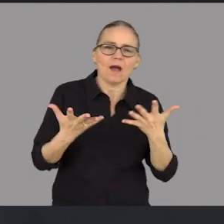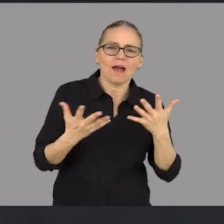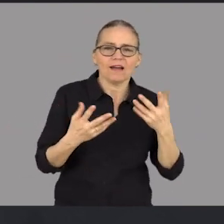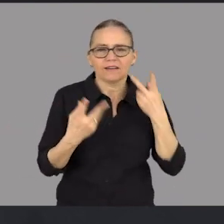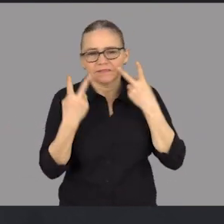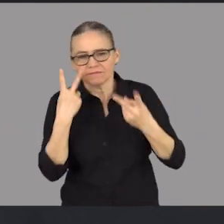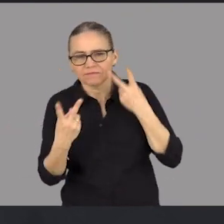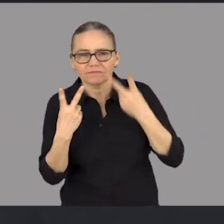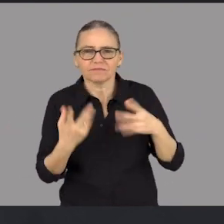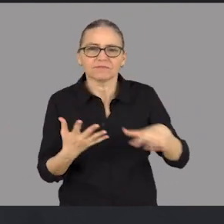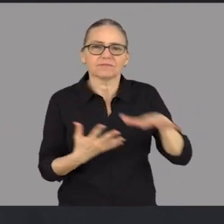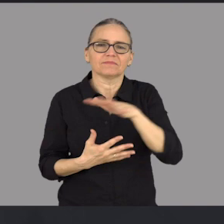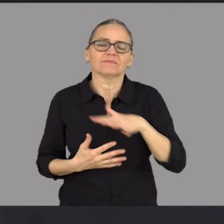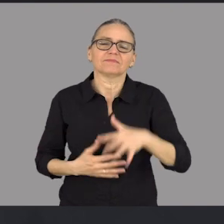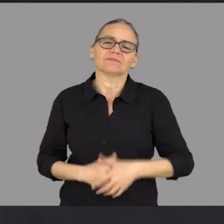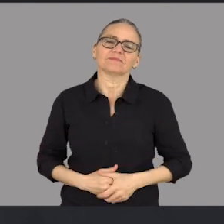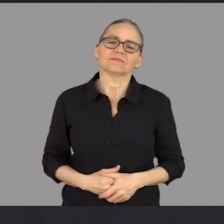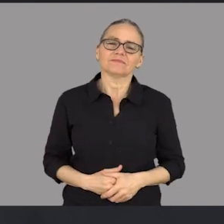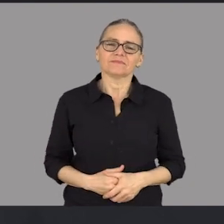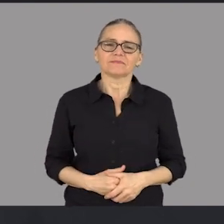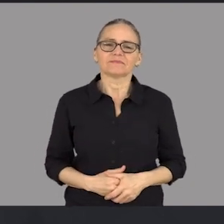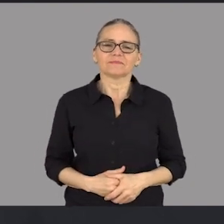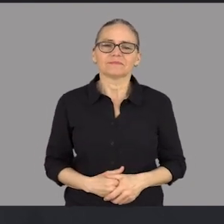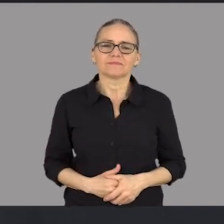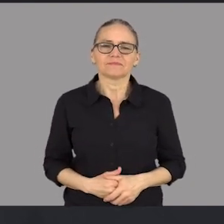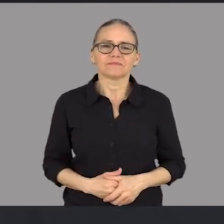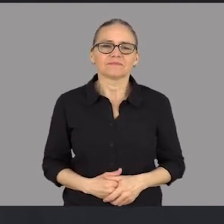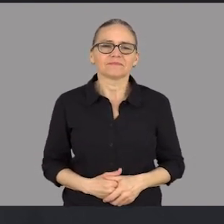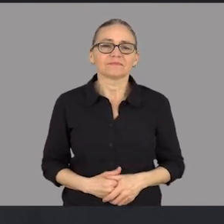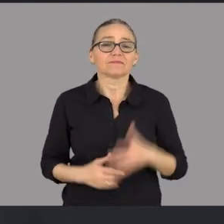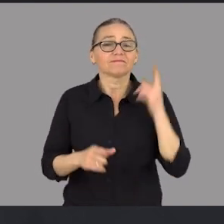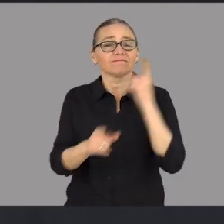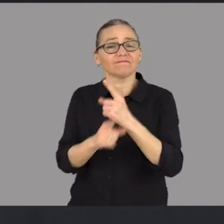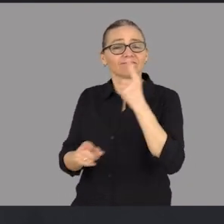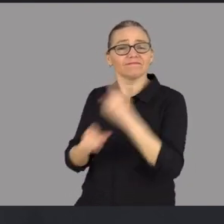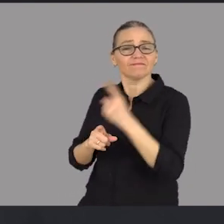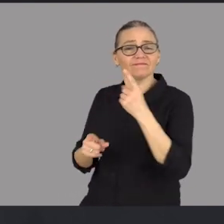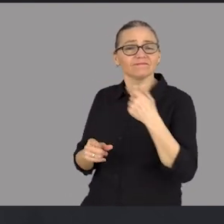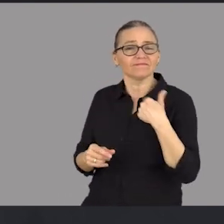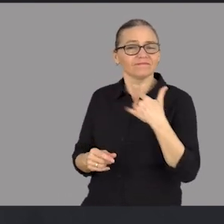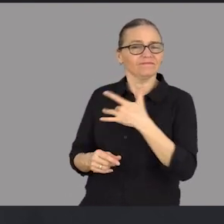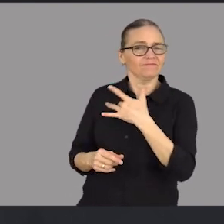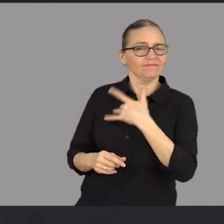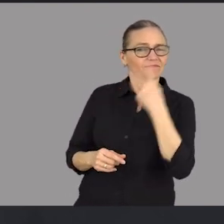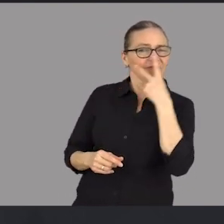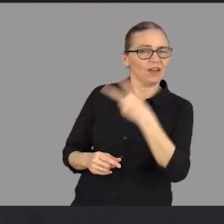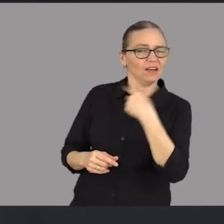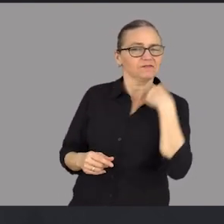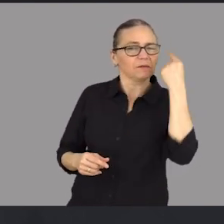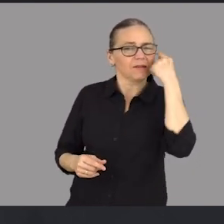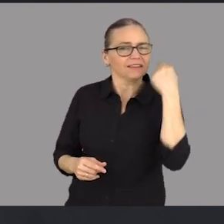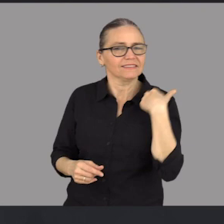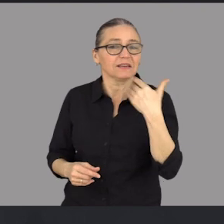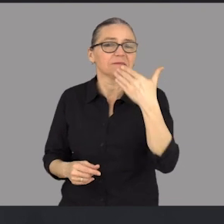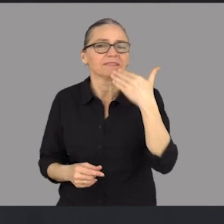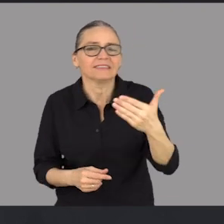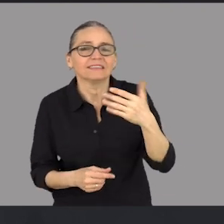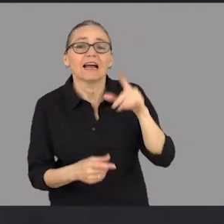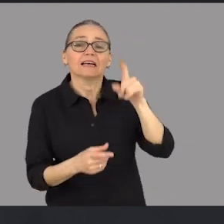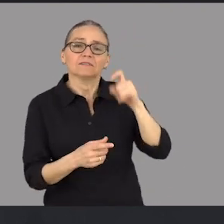experience. So that's a tricky one to gauge on the just visually. Right.